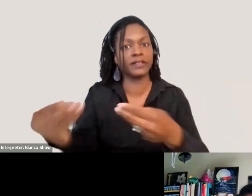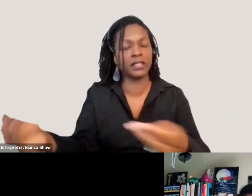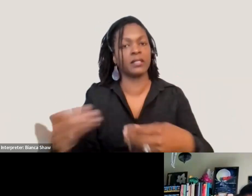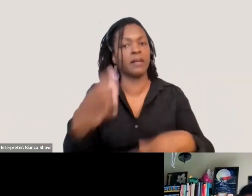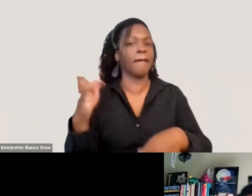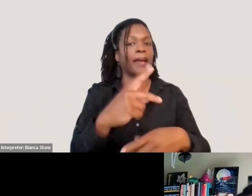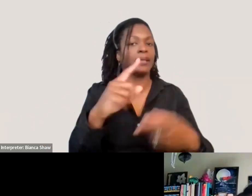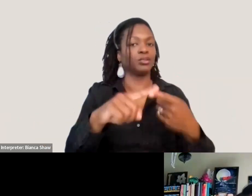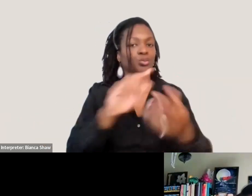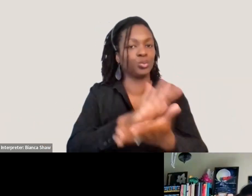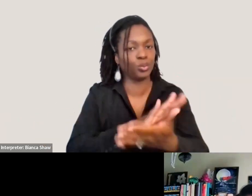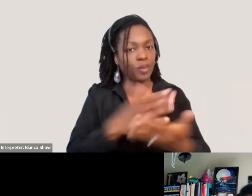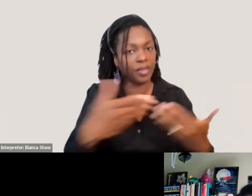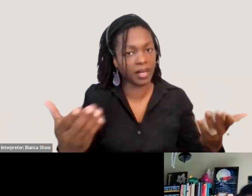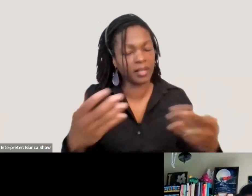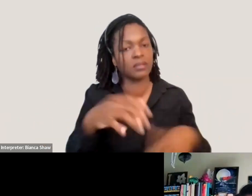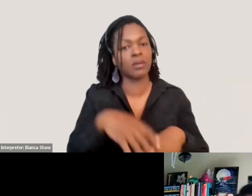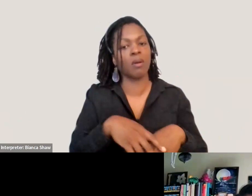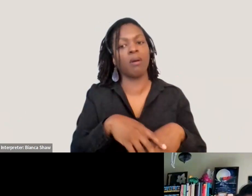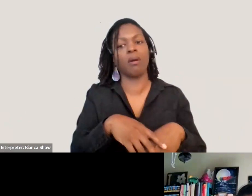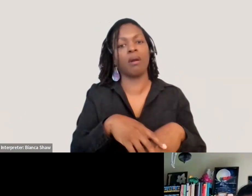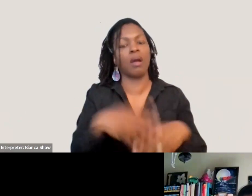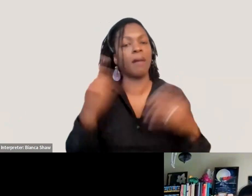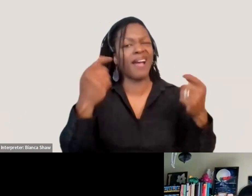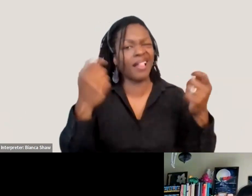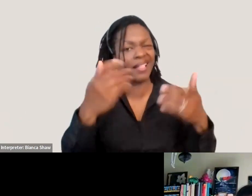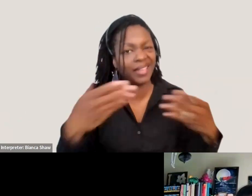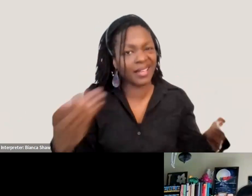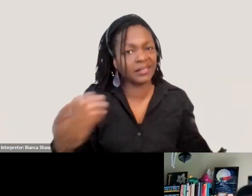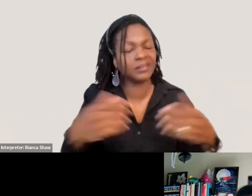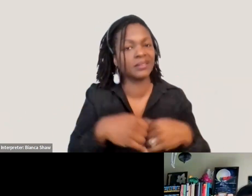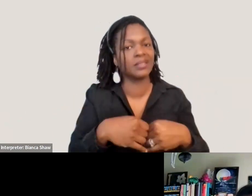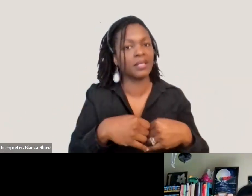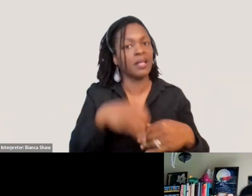kind of holiday stuff that maybe one of the local Families Helping